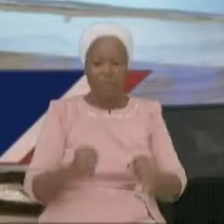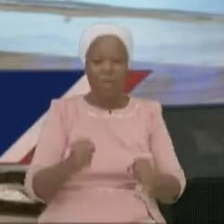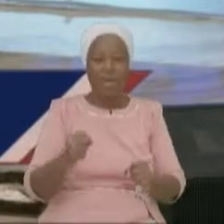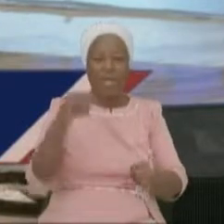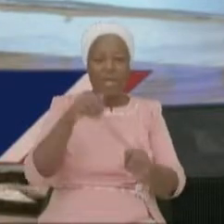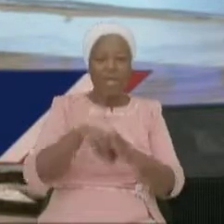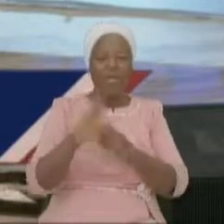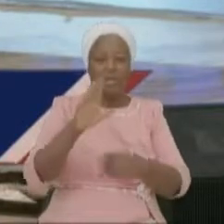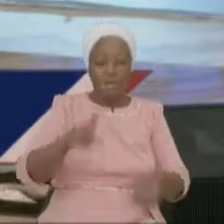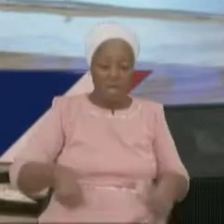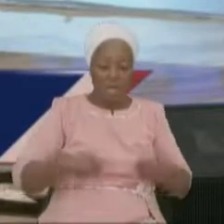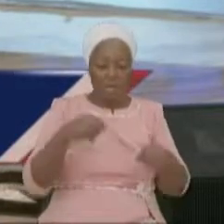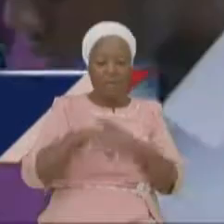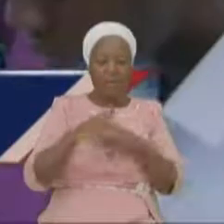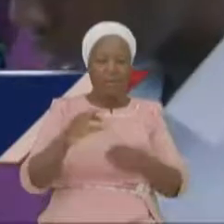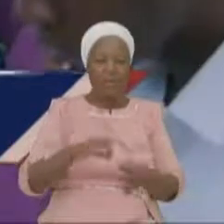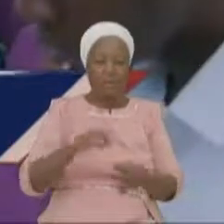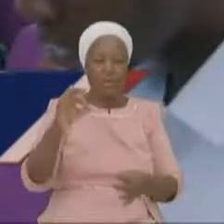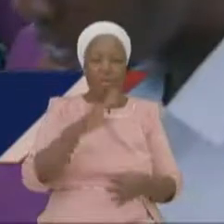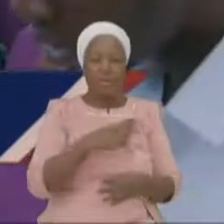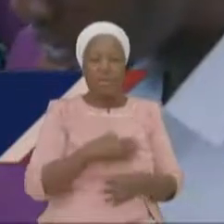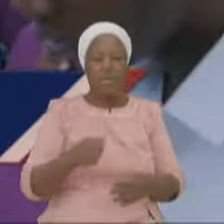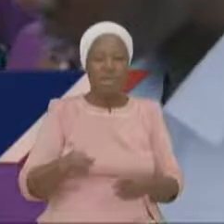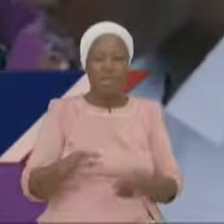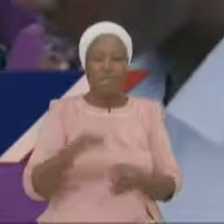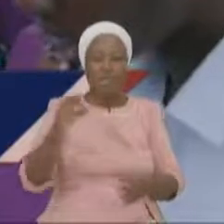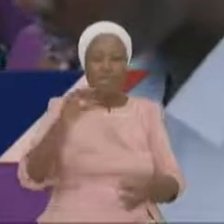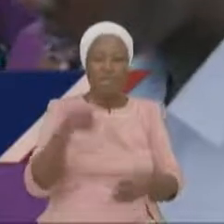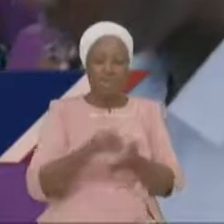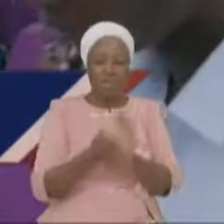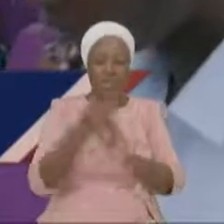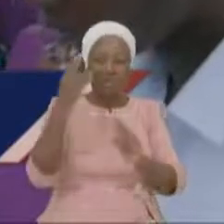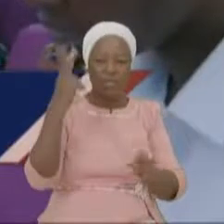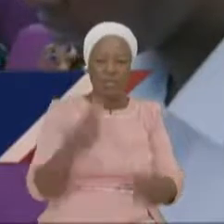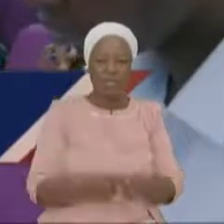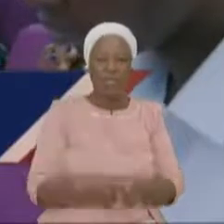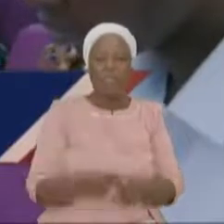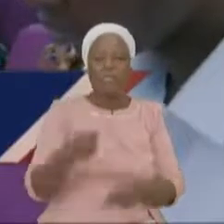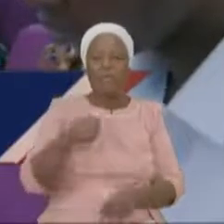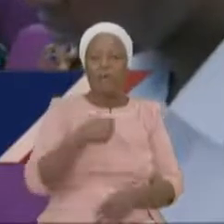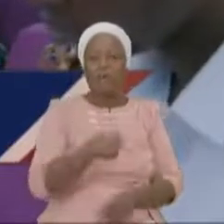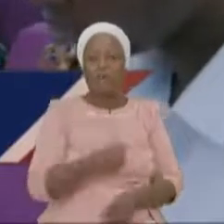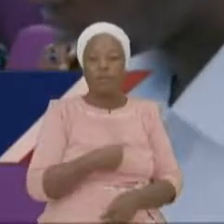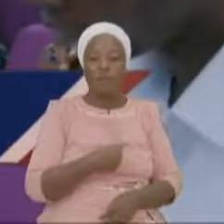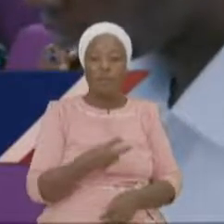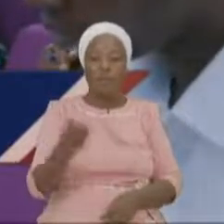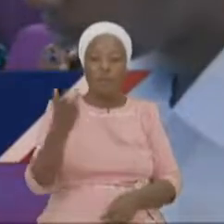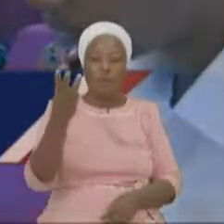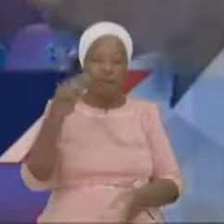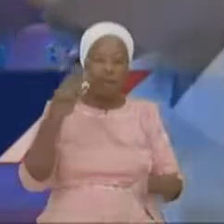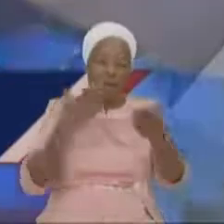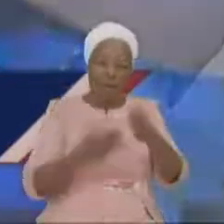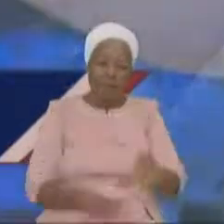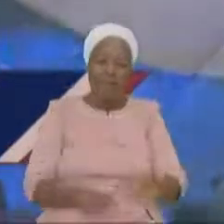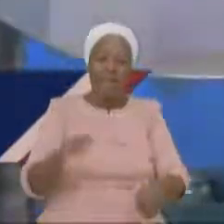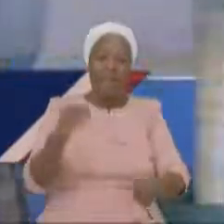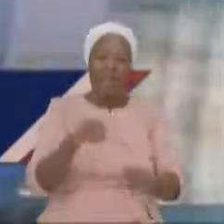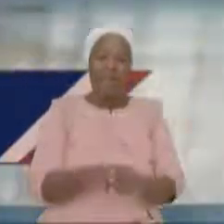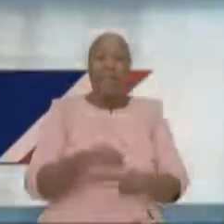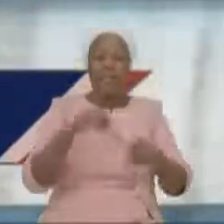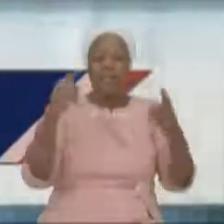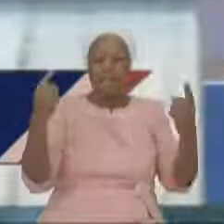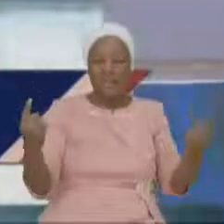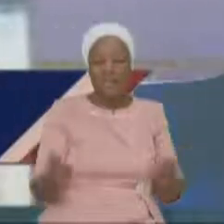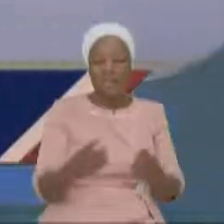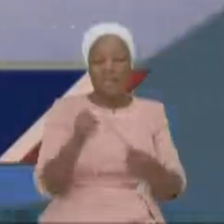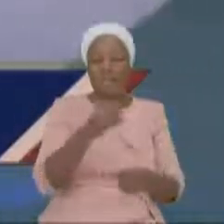your spirit, in Jesus' name. We were dead in sins